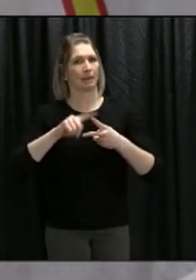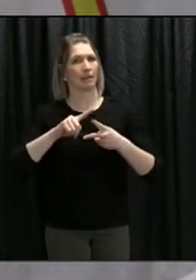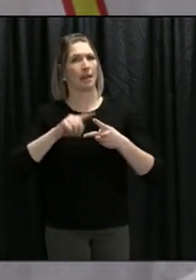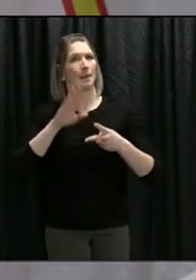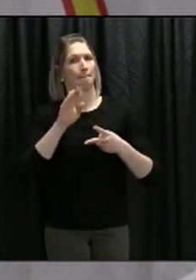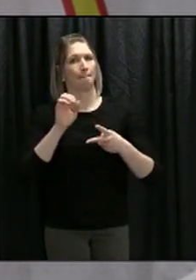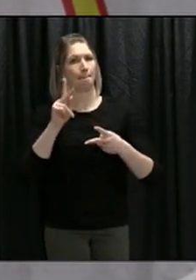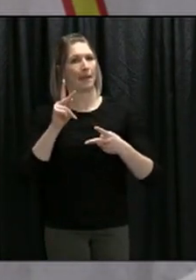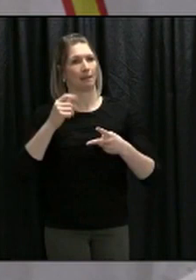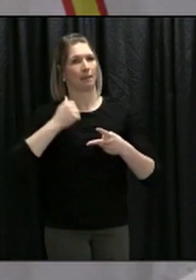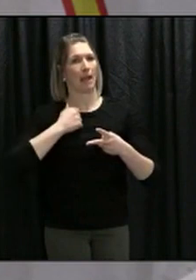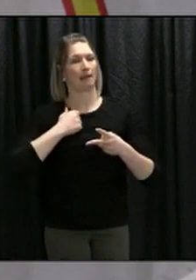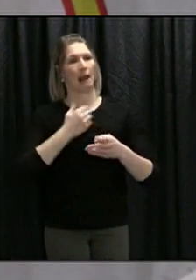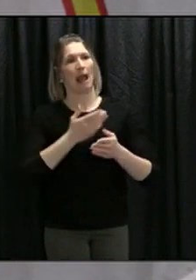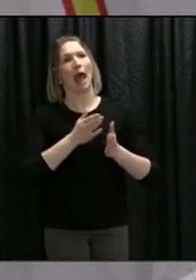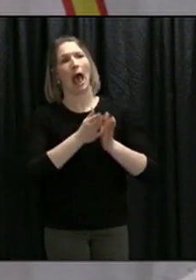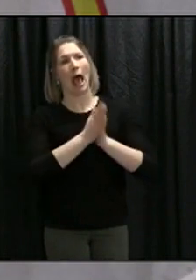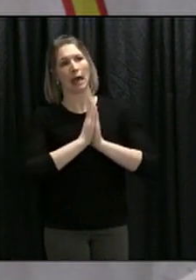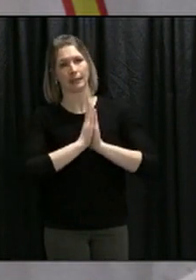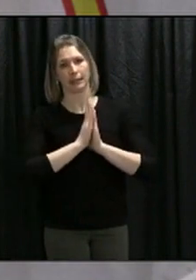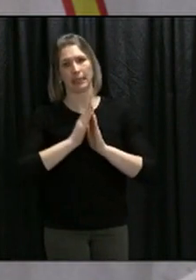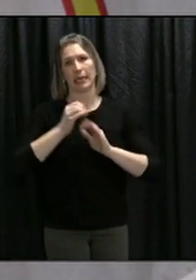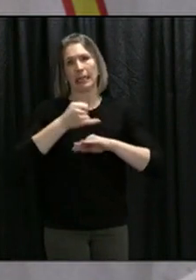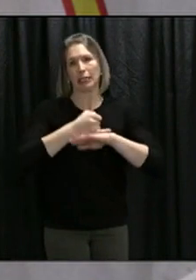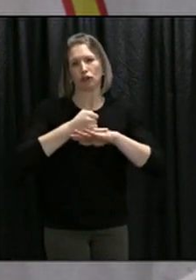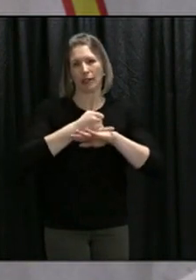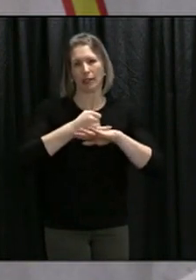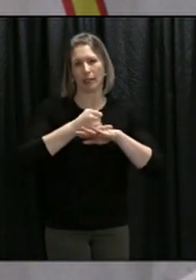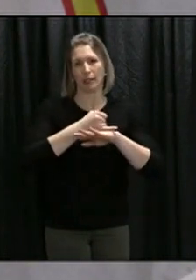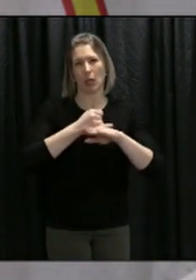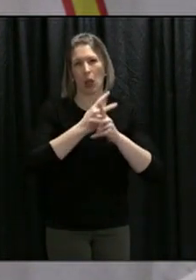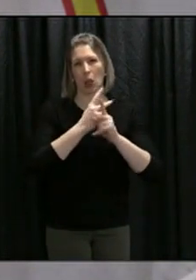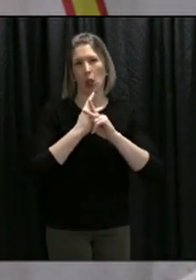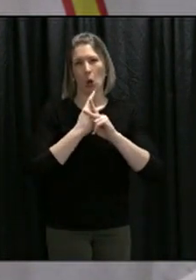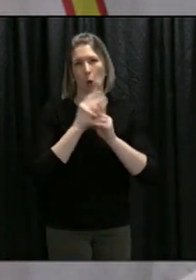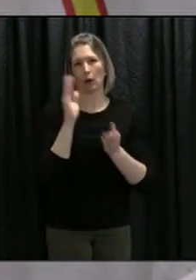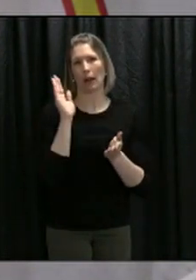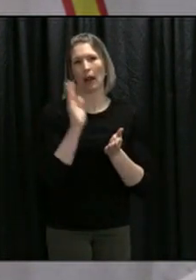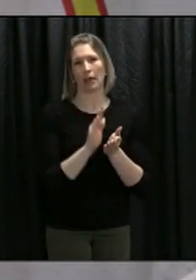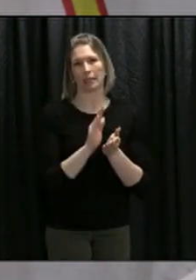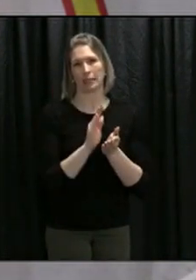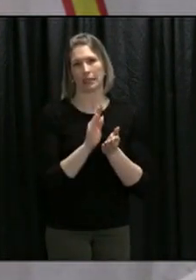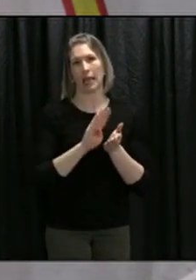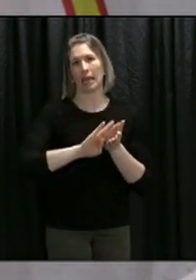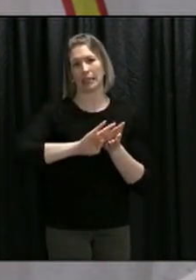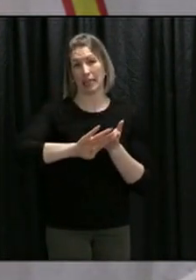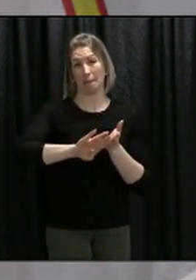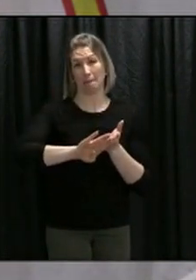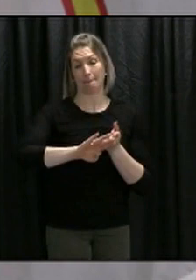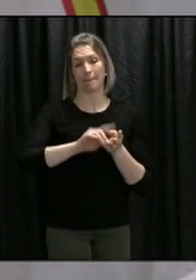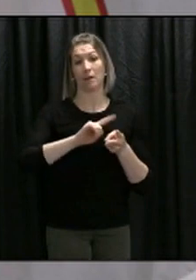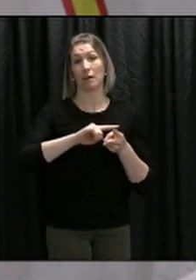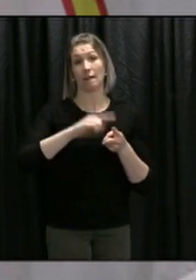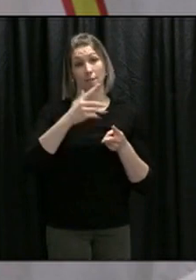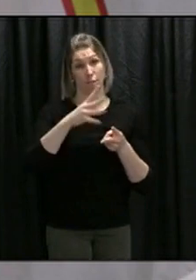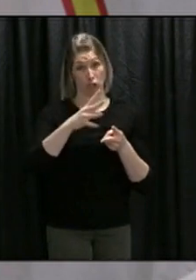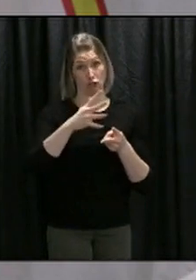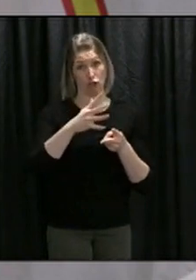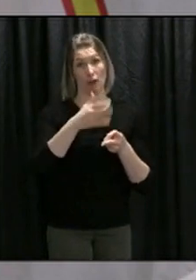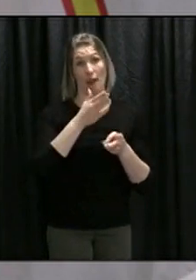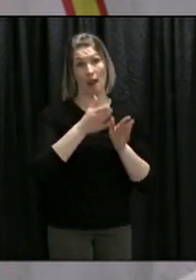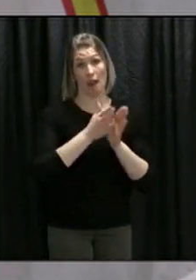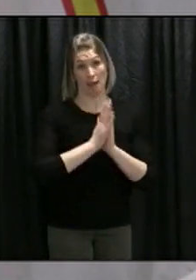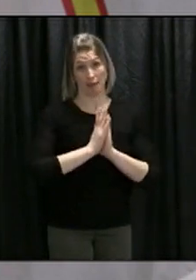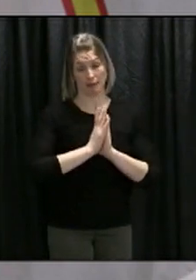bills and so on. So we've been able to, since that, borrow some money on our own as well. So right now, if indeed we need to go back to